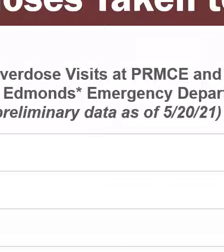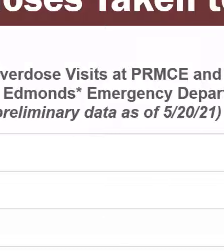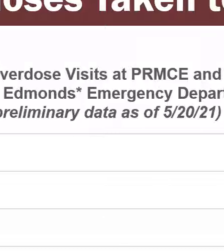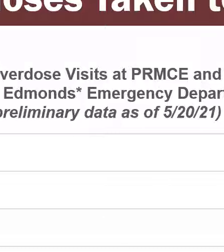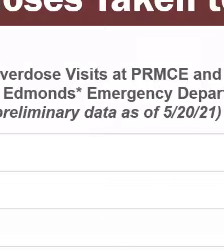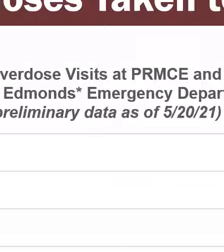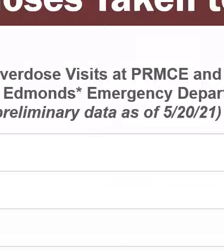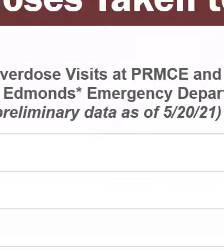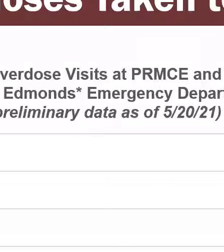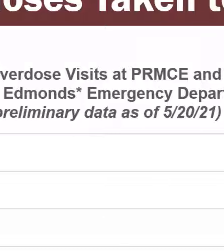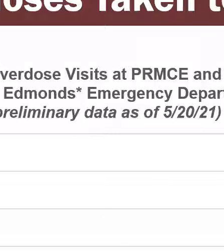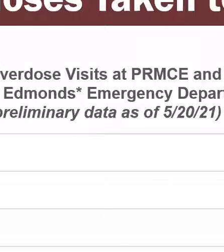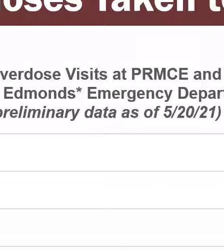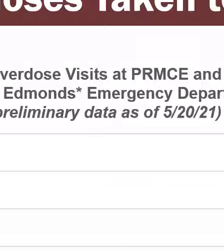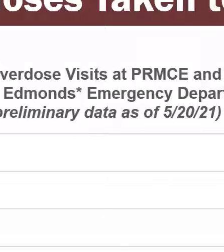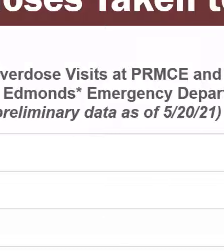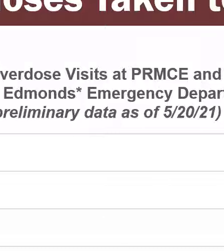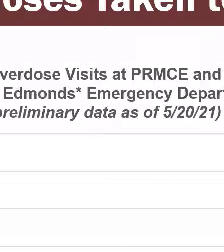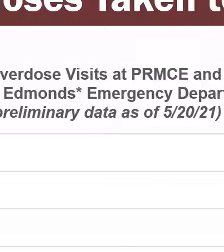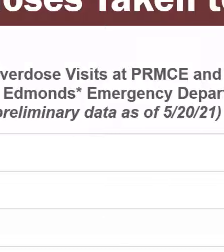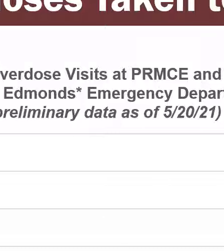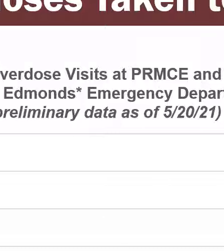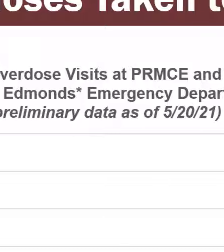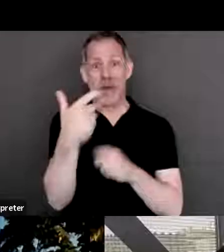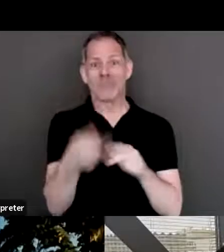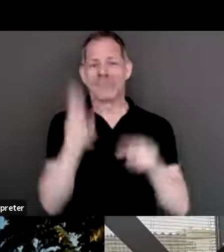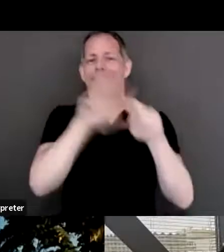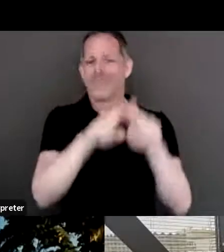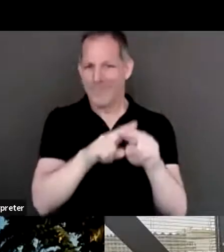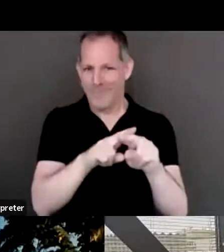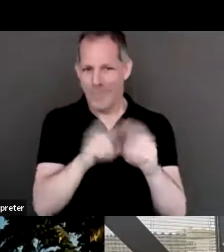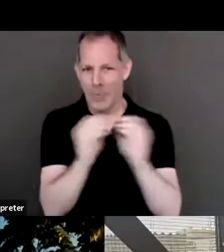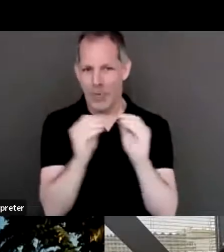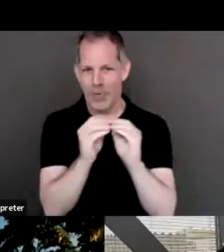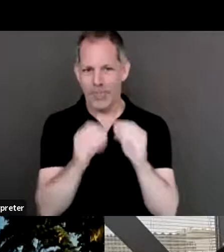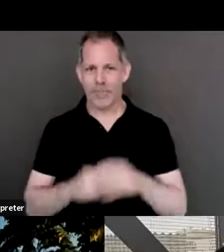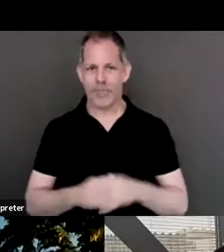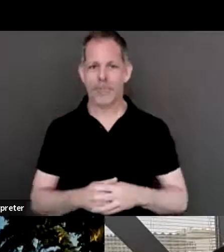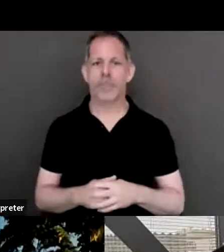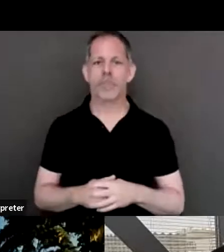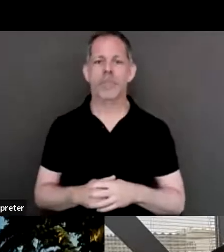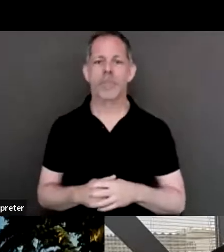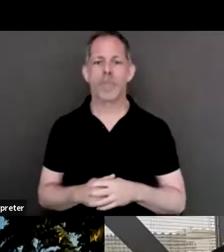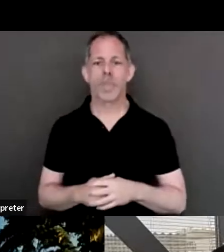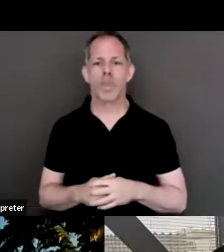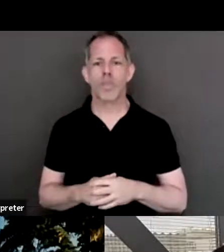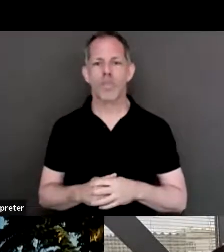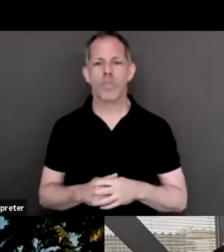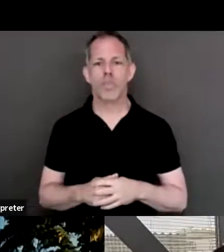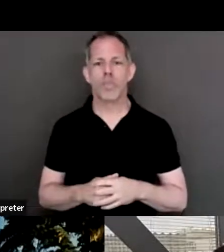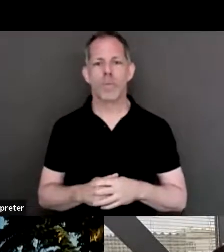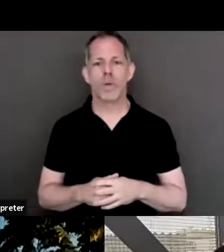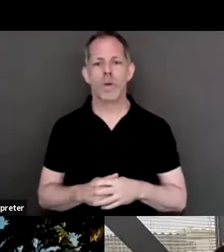With these increasing numbers of overdoses and opioid-related deaths,